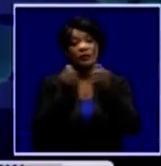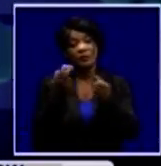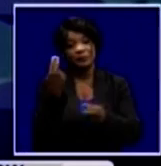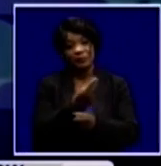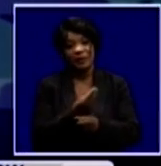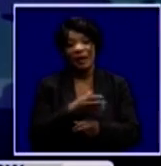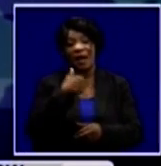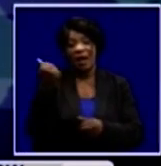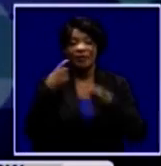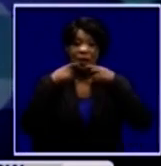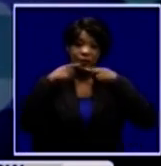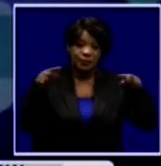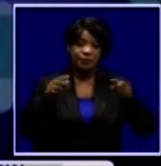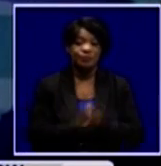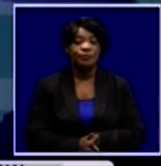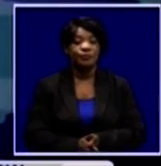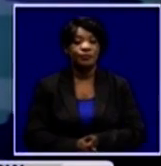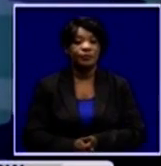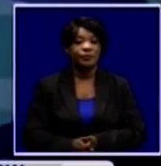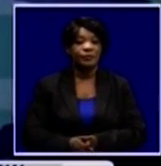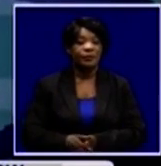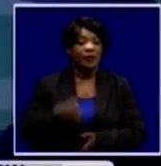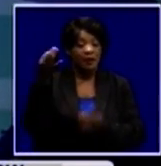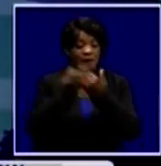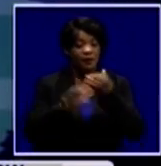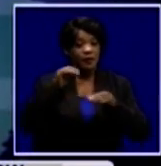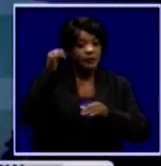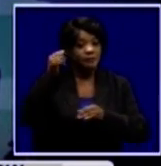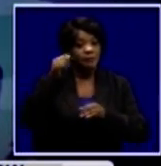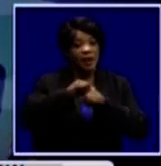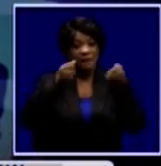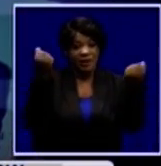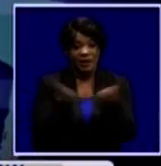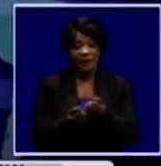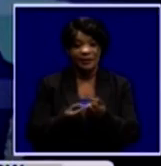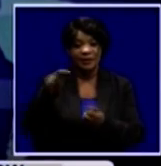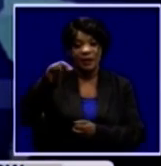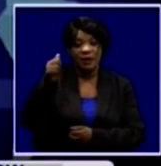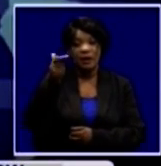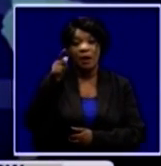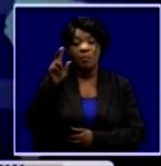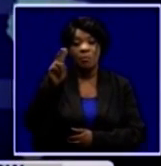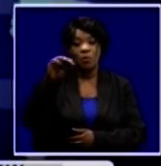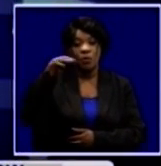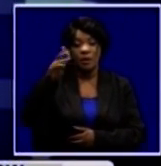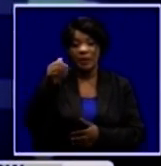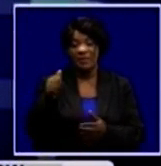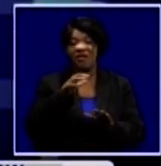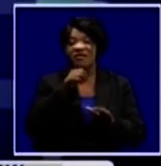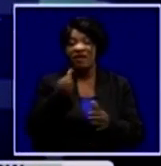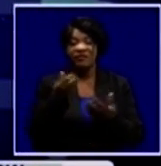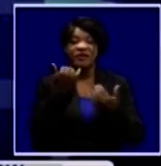and now for the rest of the news. A former Foreign Affairs Deputy Minister Gabriel Namulambe says there is nothing